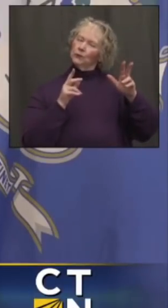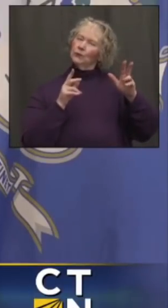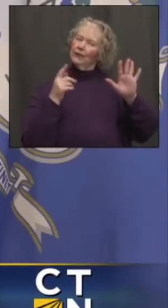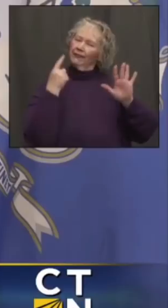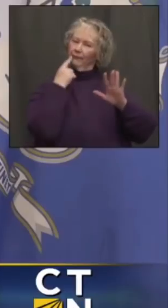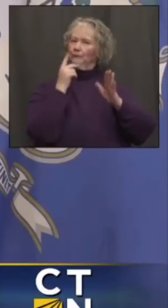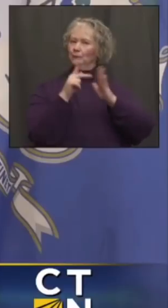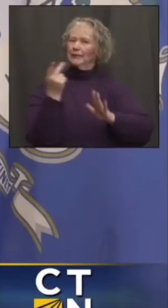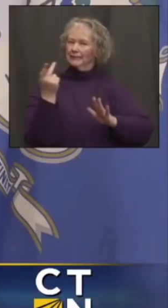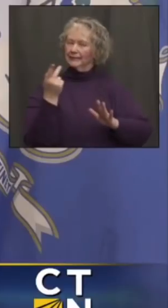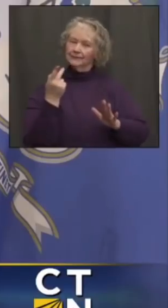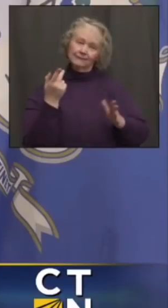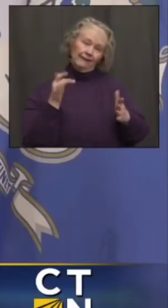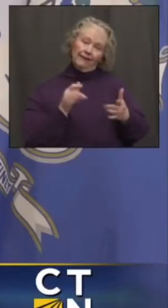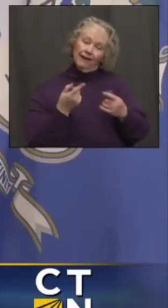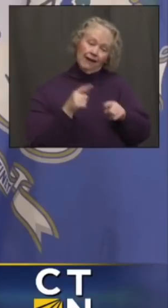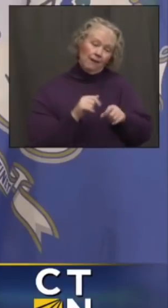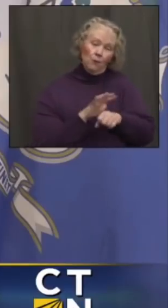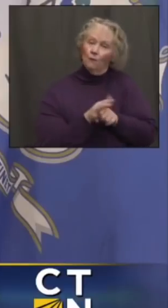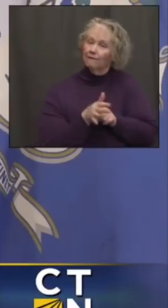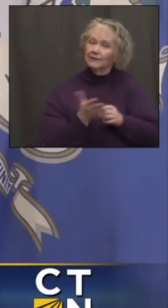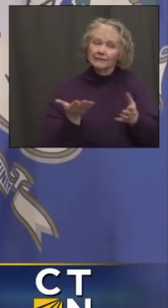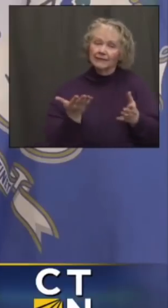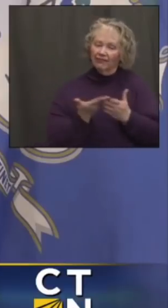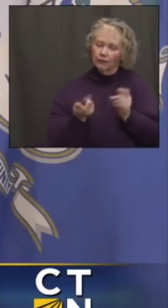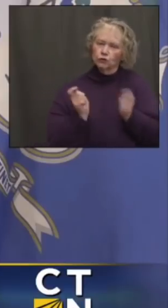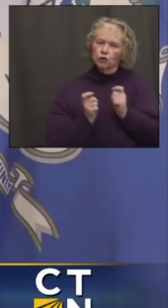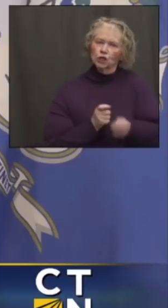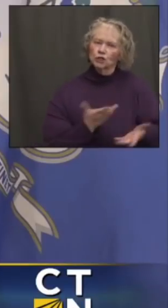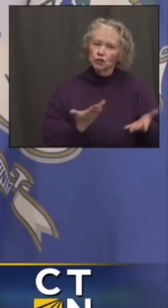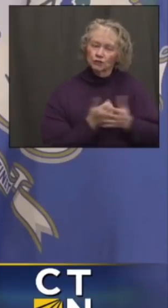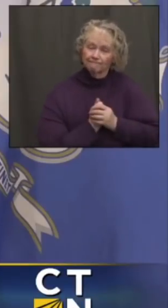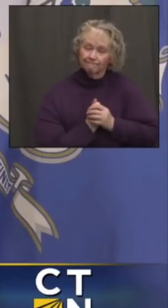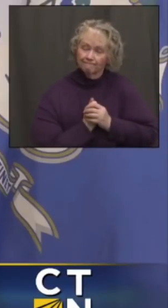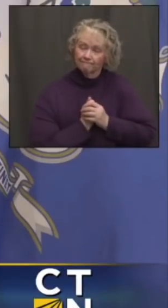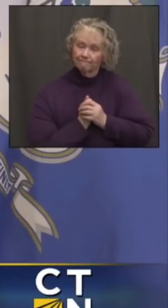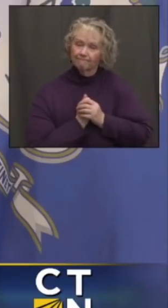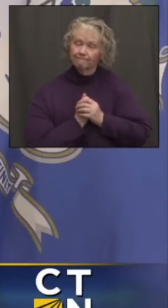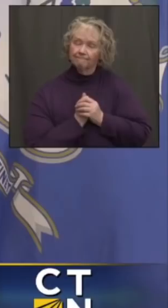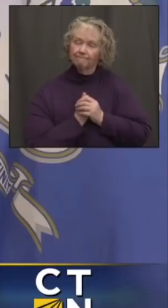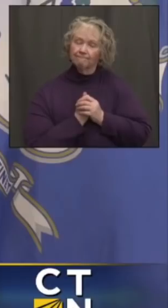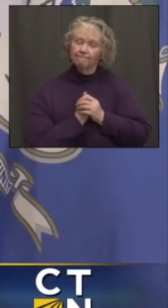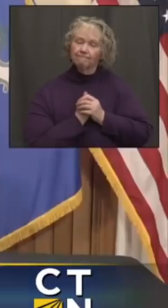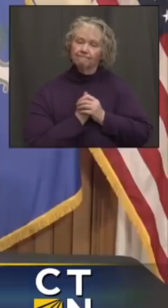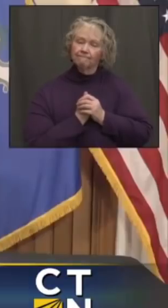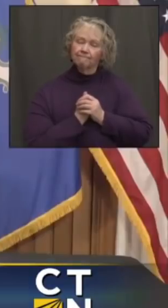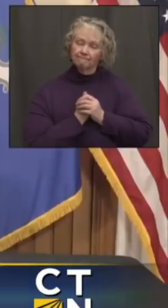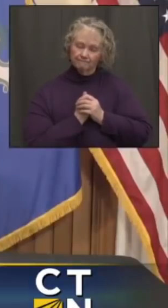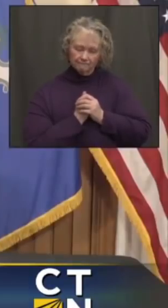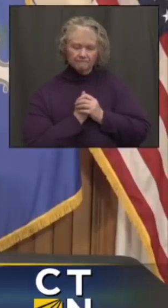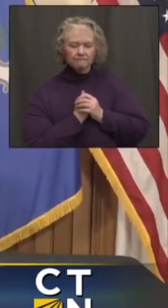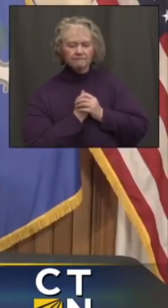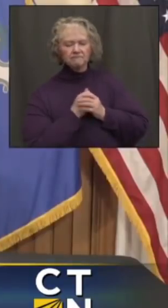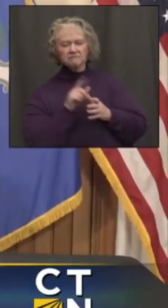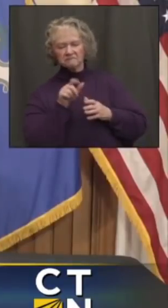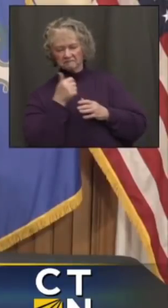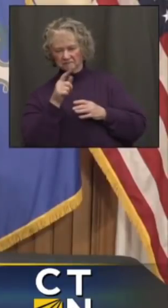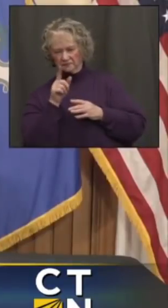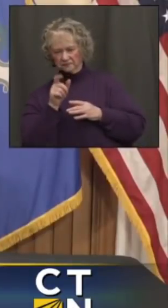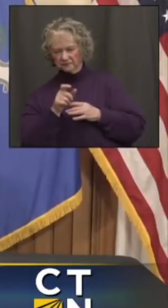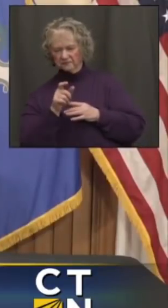that looked like it was spiking, all of a sudden the South African variant looks like it's caught on fire, we have some